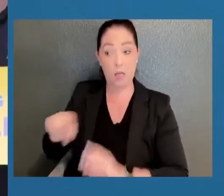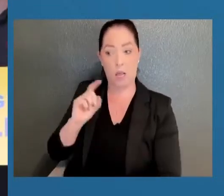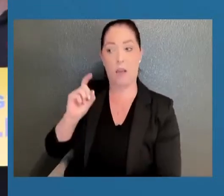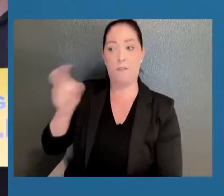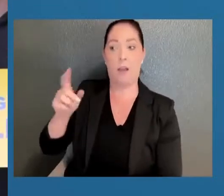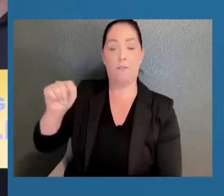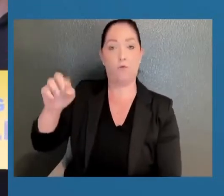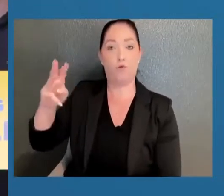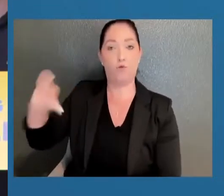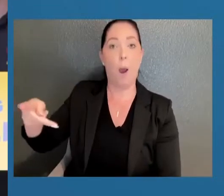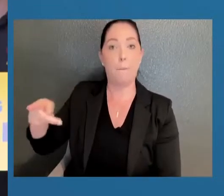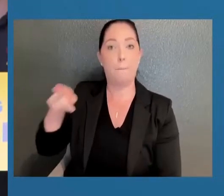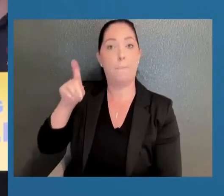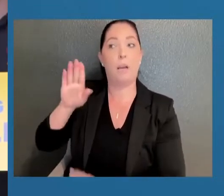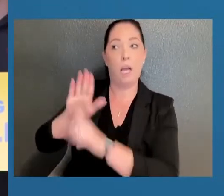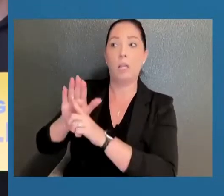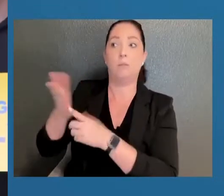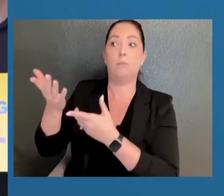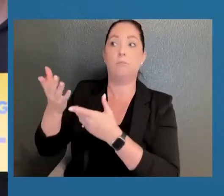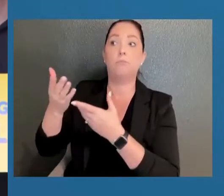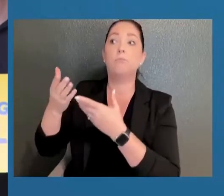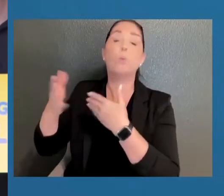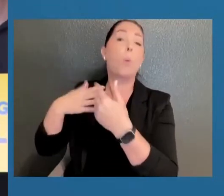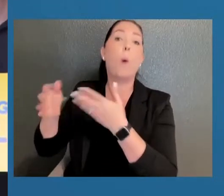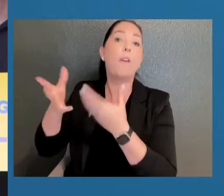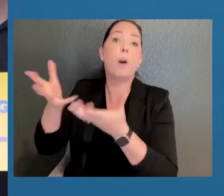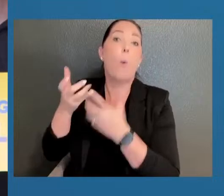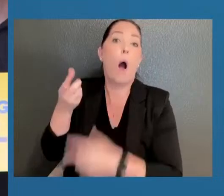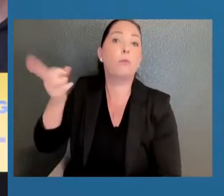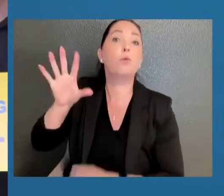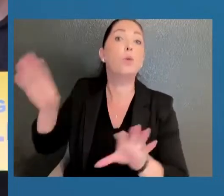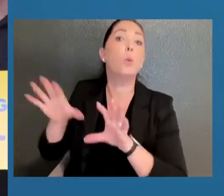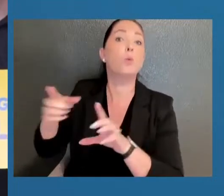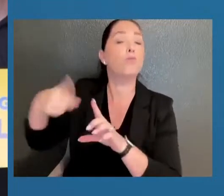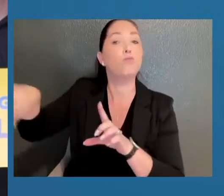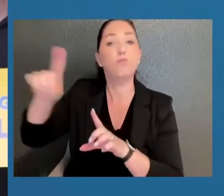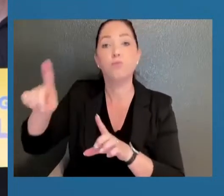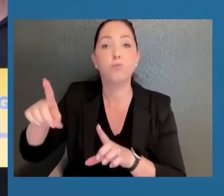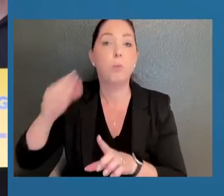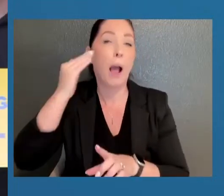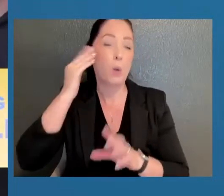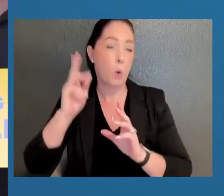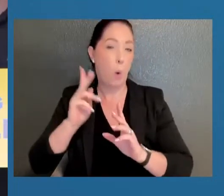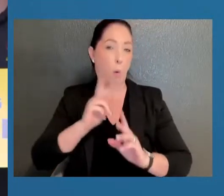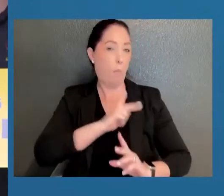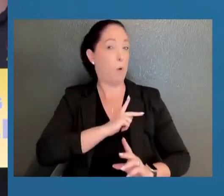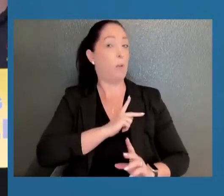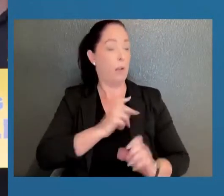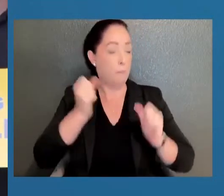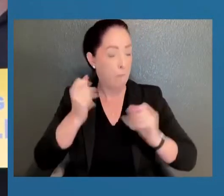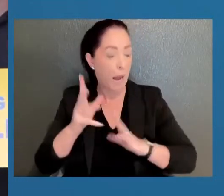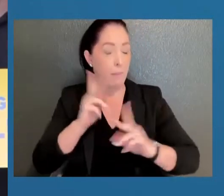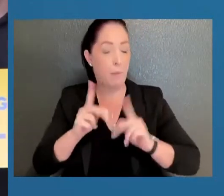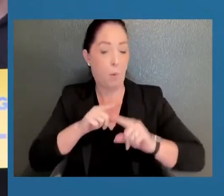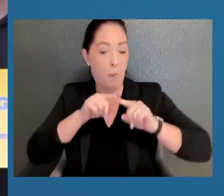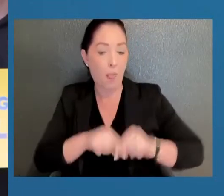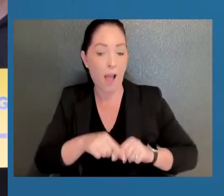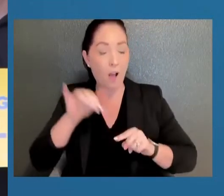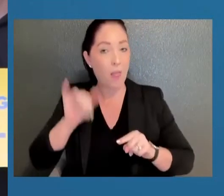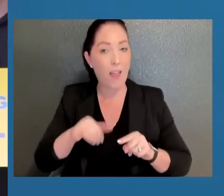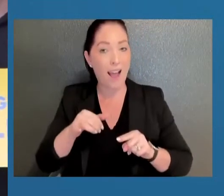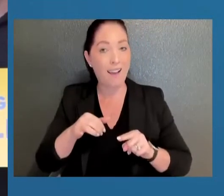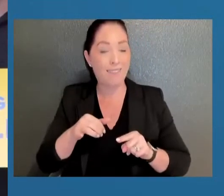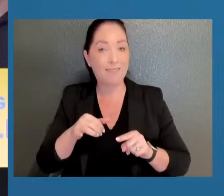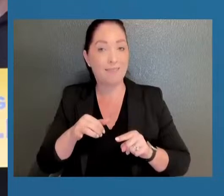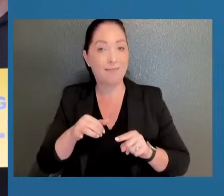rein to unravel the social safety net that I know personally so many people rely on in this region, and